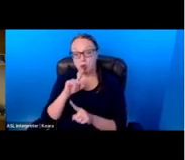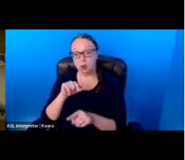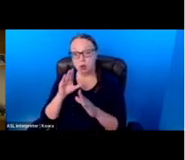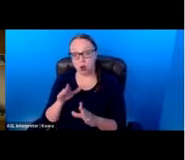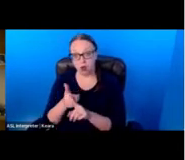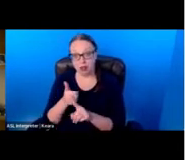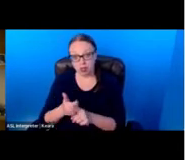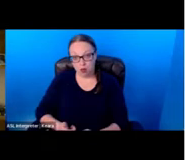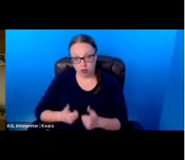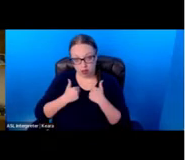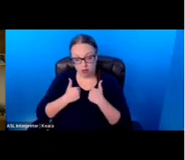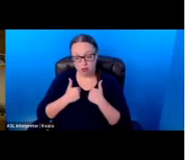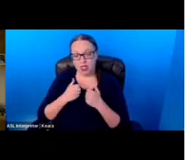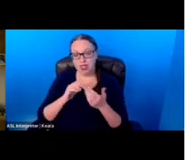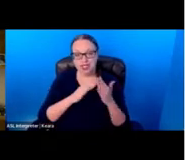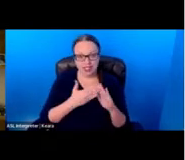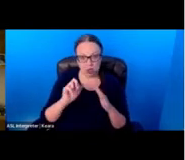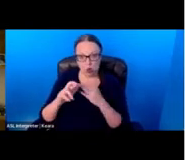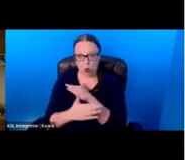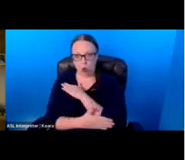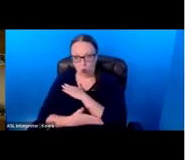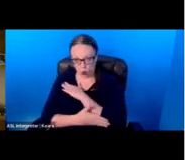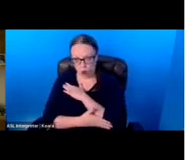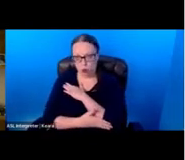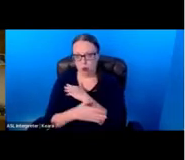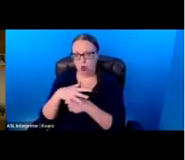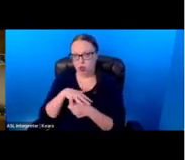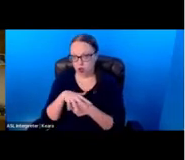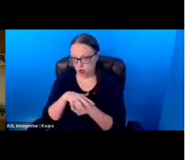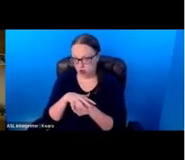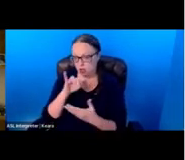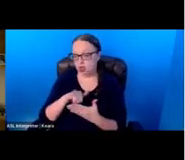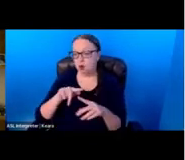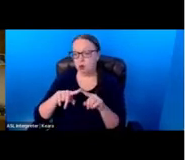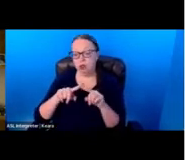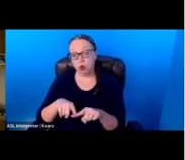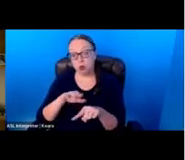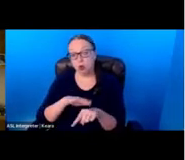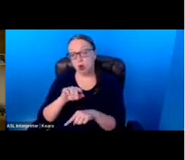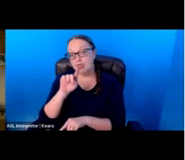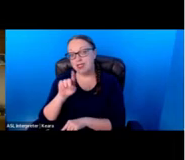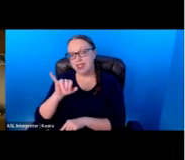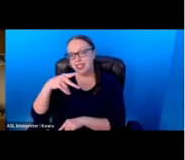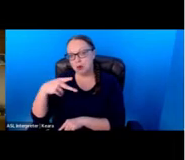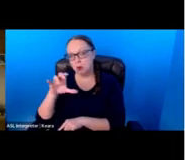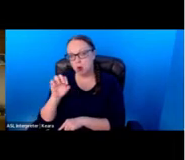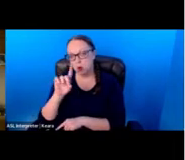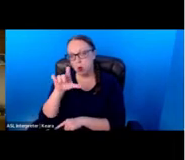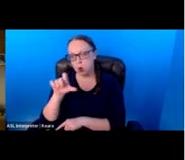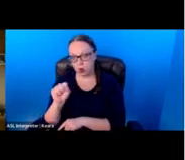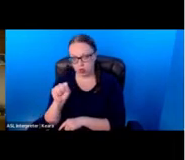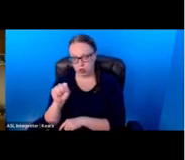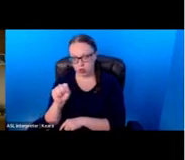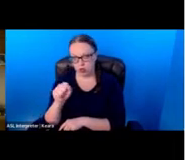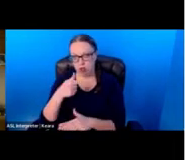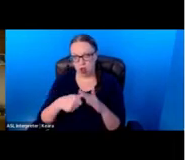in a rural or urban area. And this was determined based on zip codes that were grouped into the federal